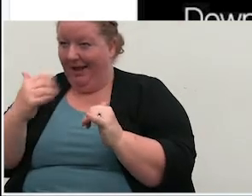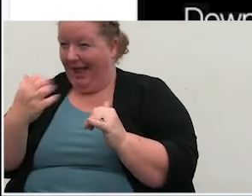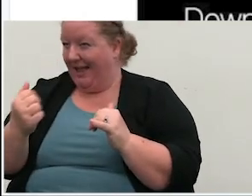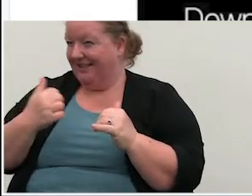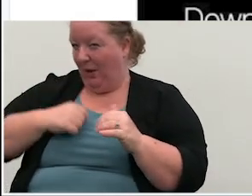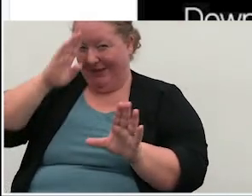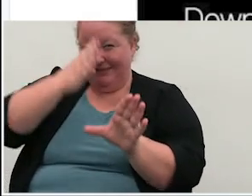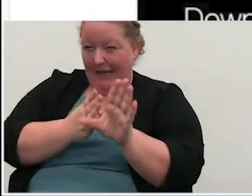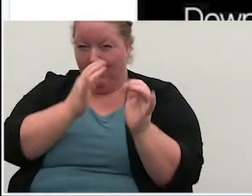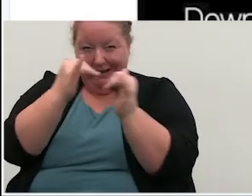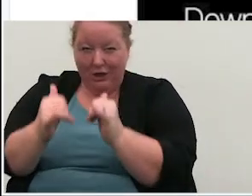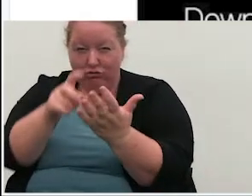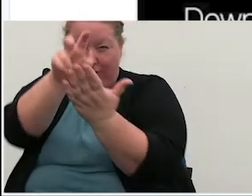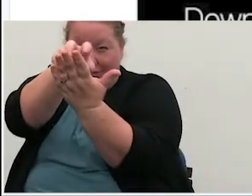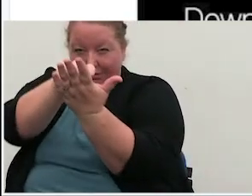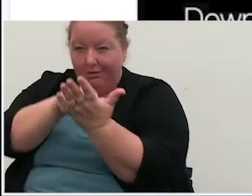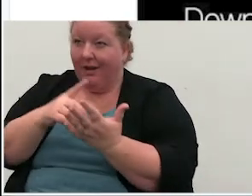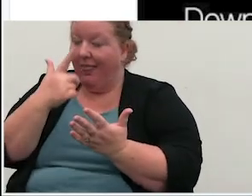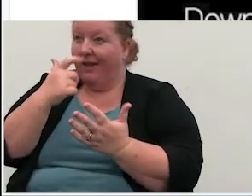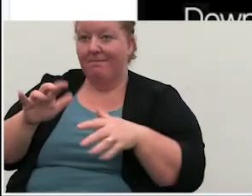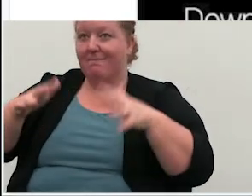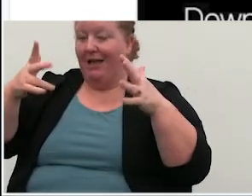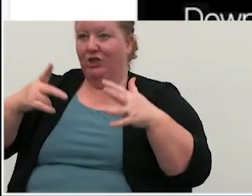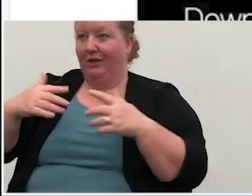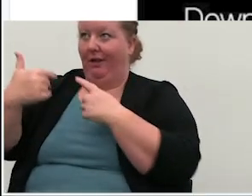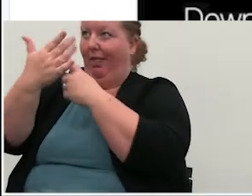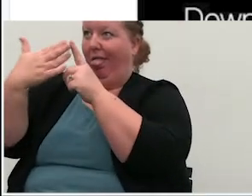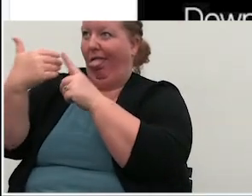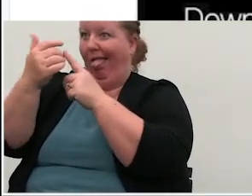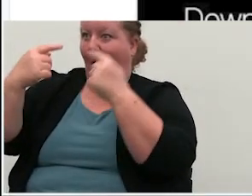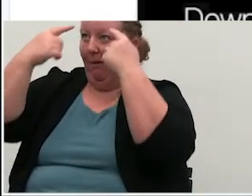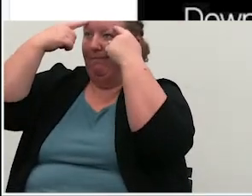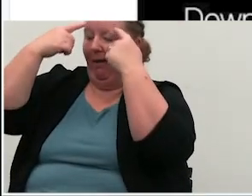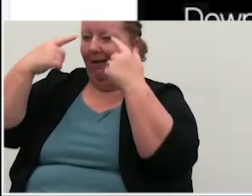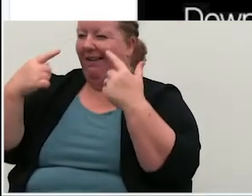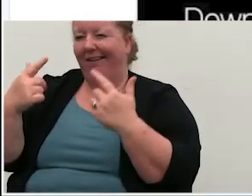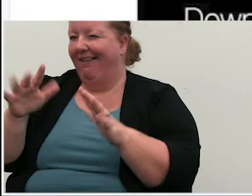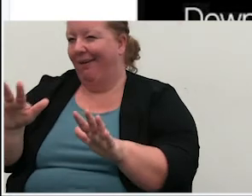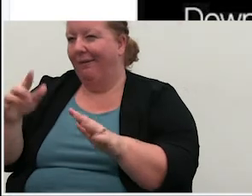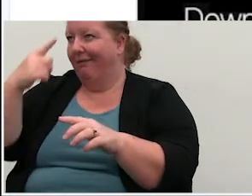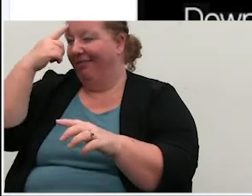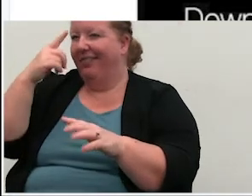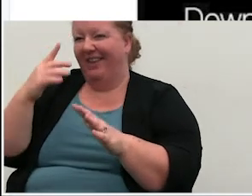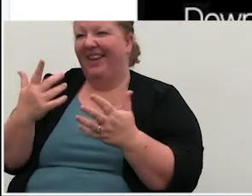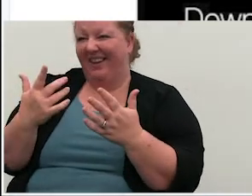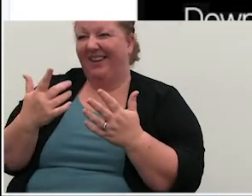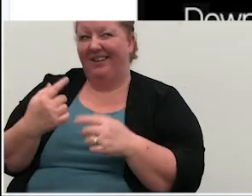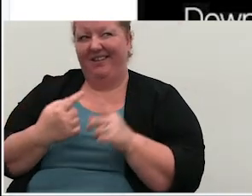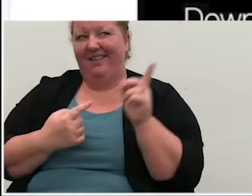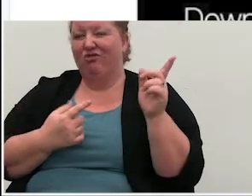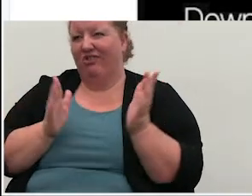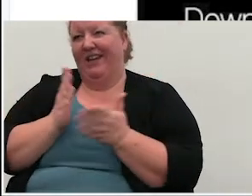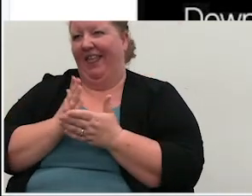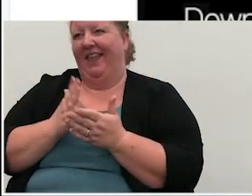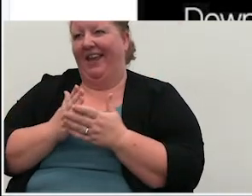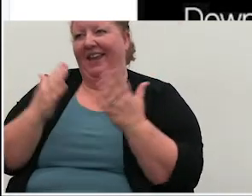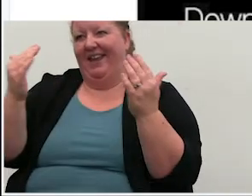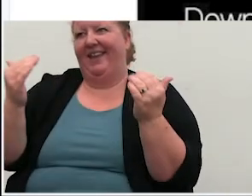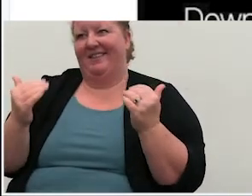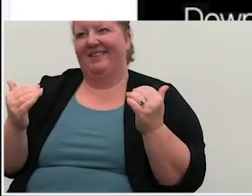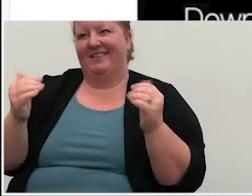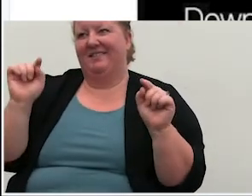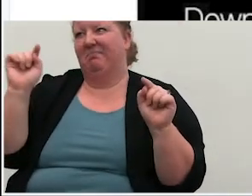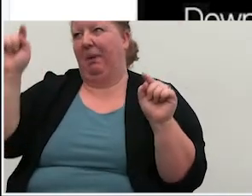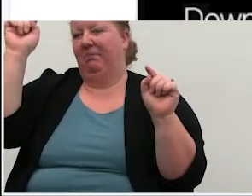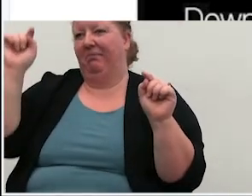and therefore can magically manipulate our minds, I think we need to bear in mind this is the level of crudity that we're actually dealing with here.